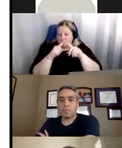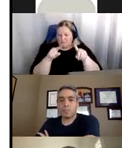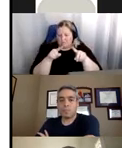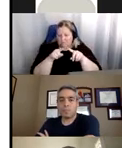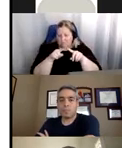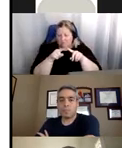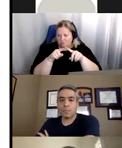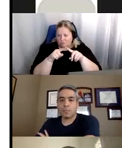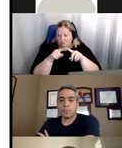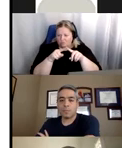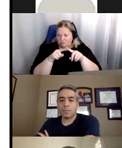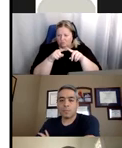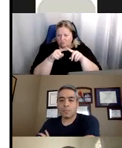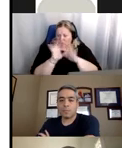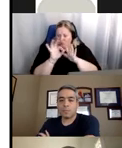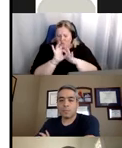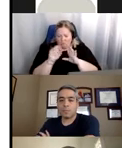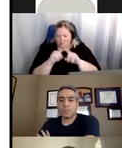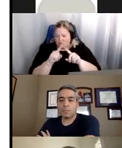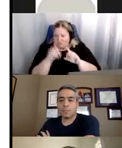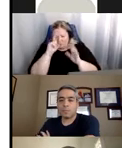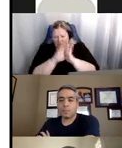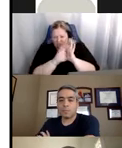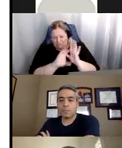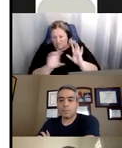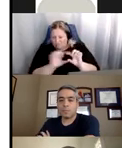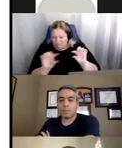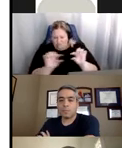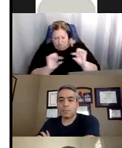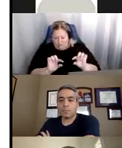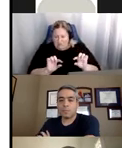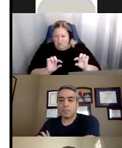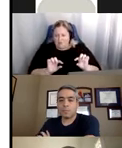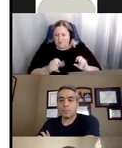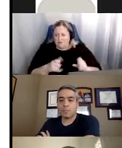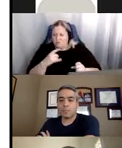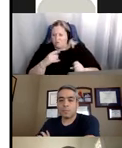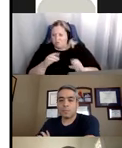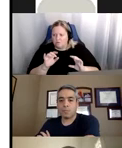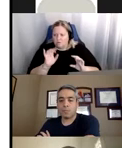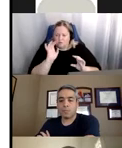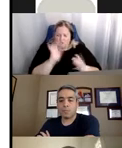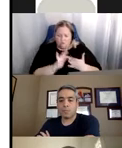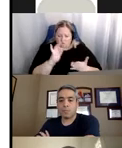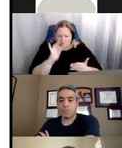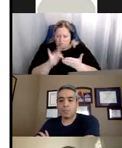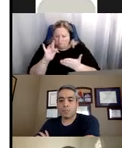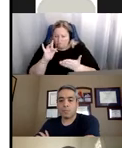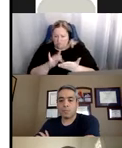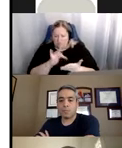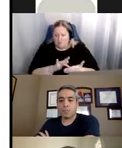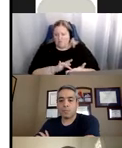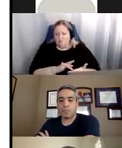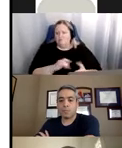rectangular choices with pictures in them. And so in order to make your selection, you would have to hit the picture to